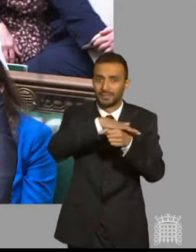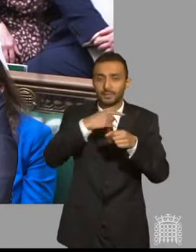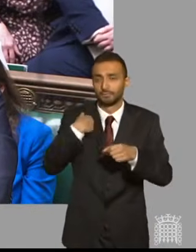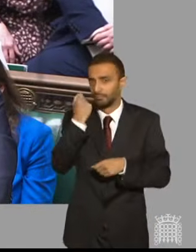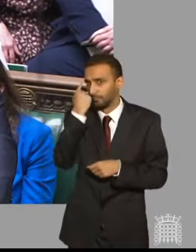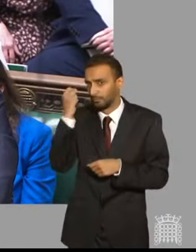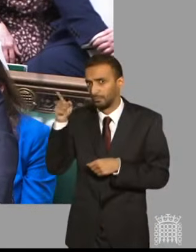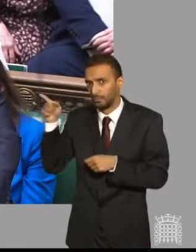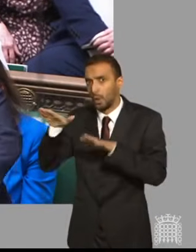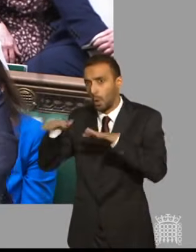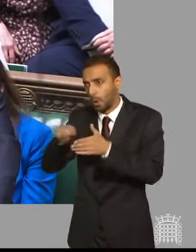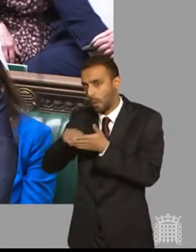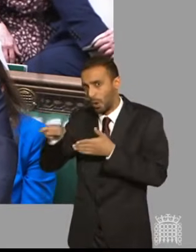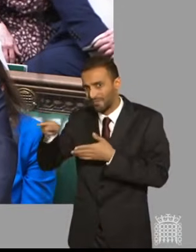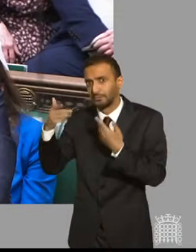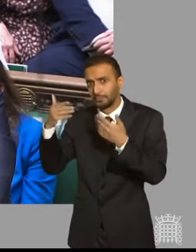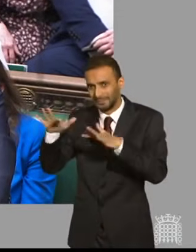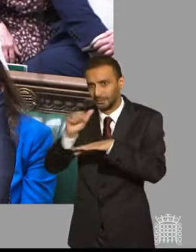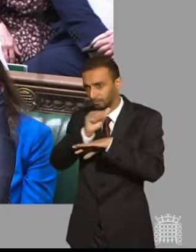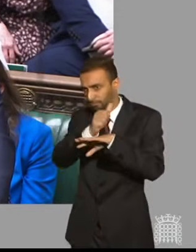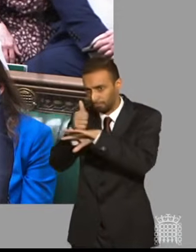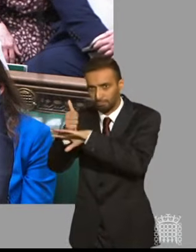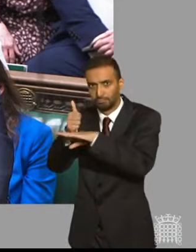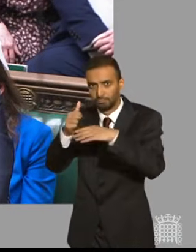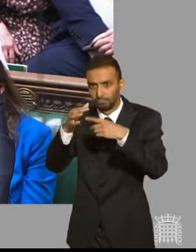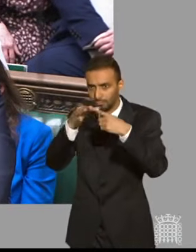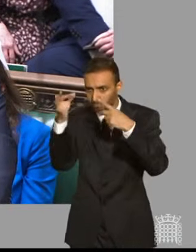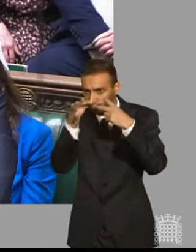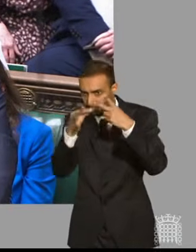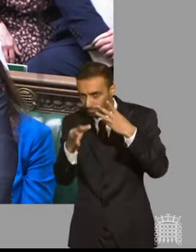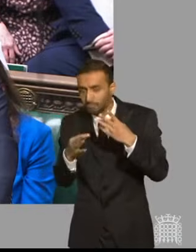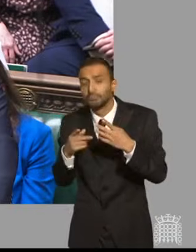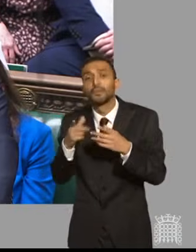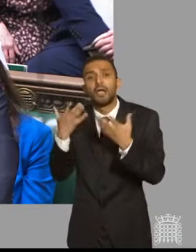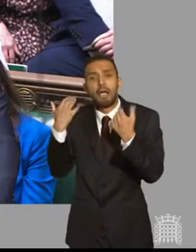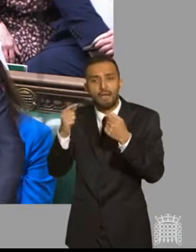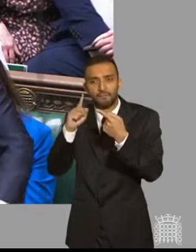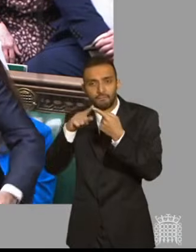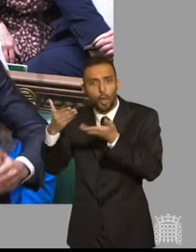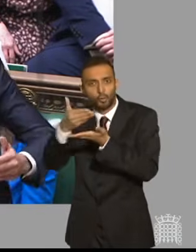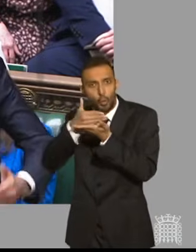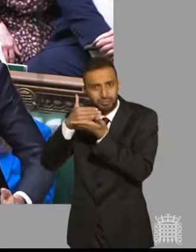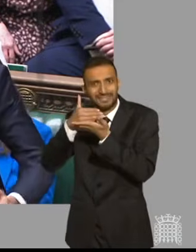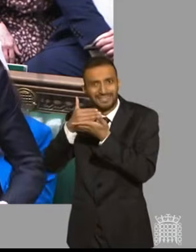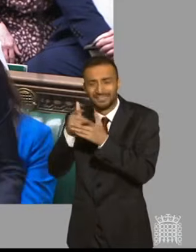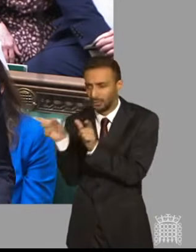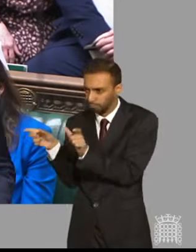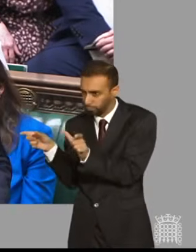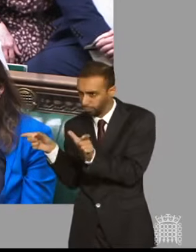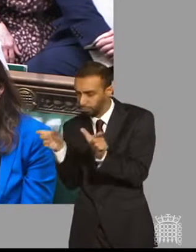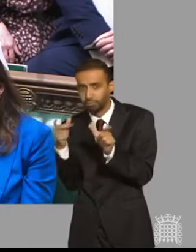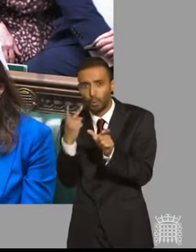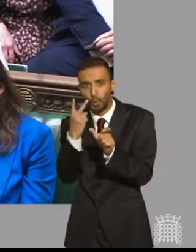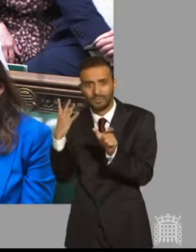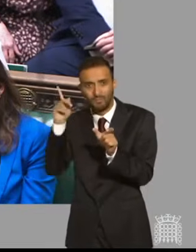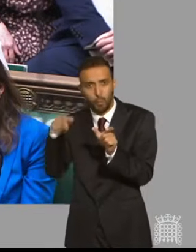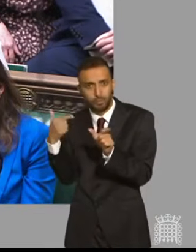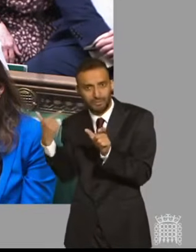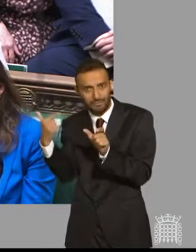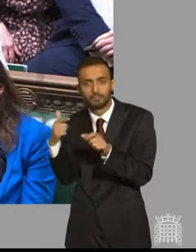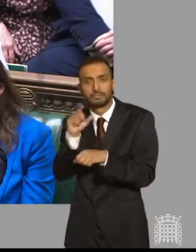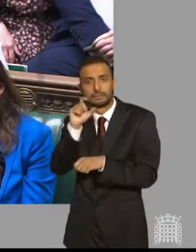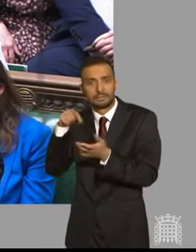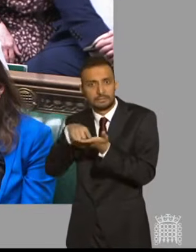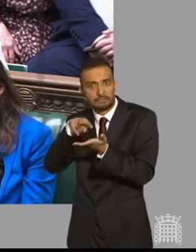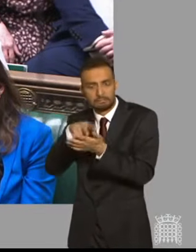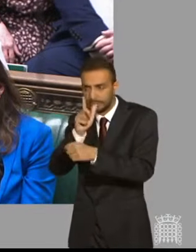site 24/7, CCTV, and they are working with the local police as well. But I know he agrees with me that the only way to